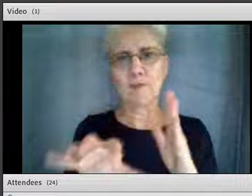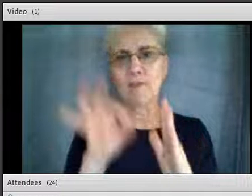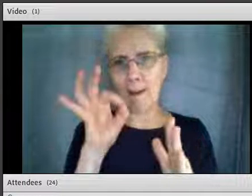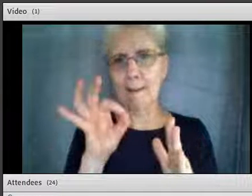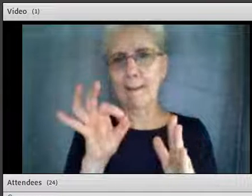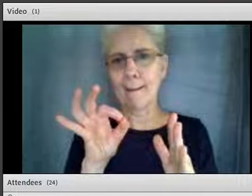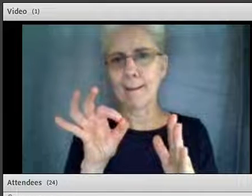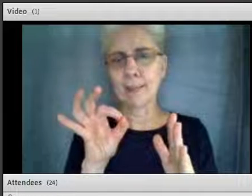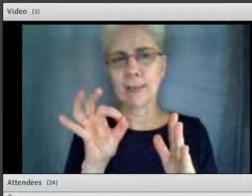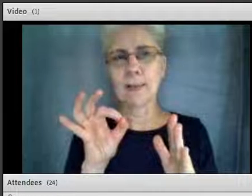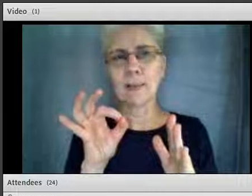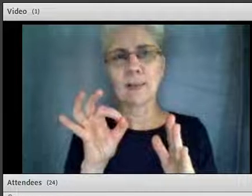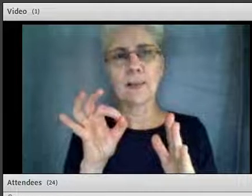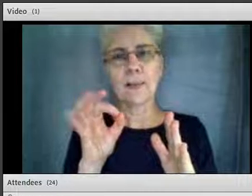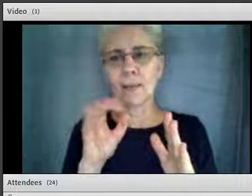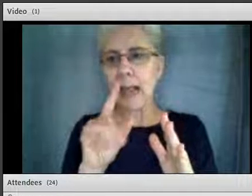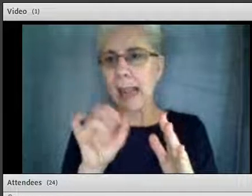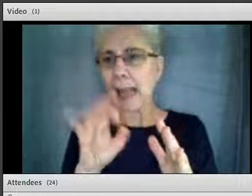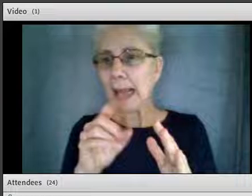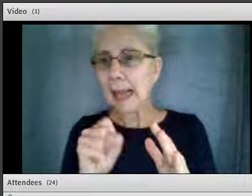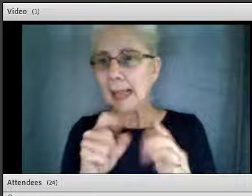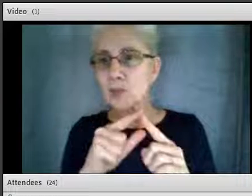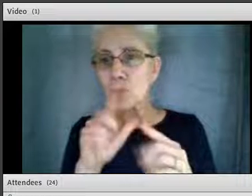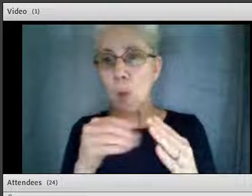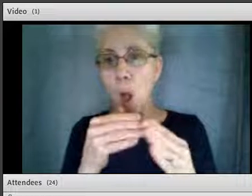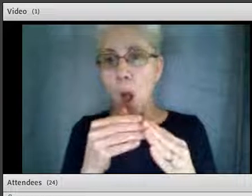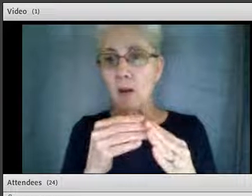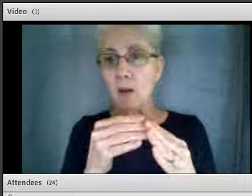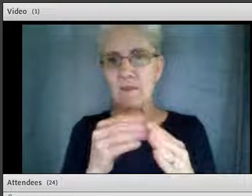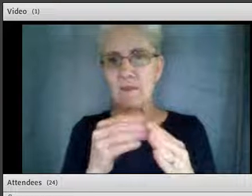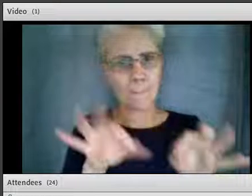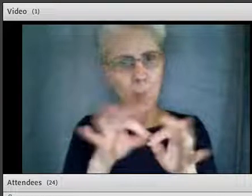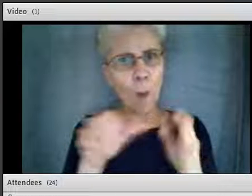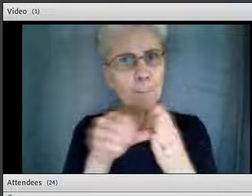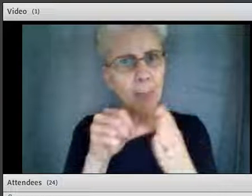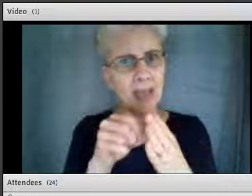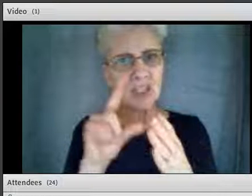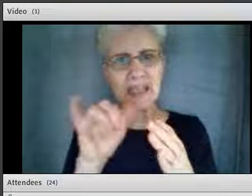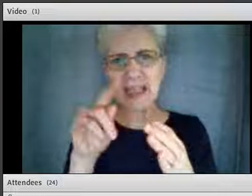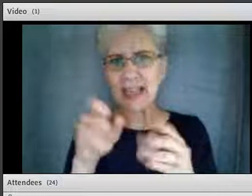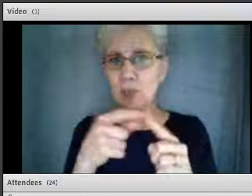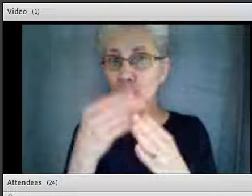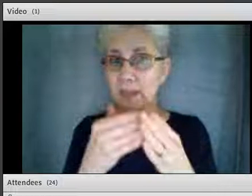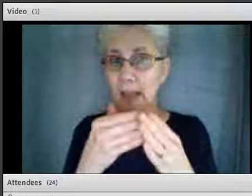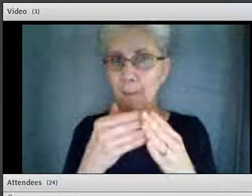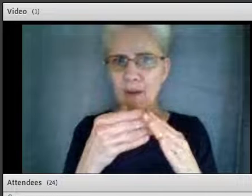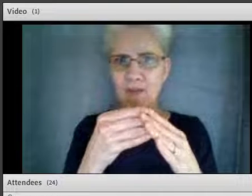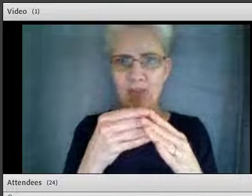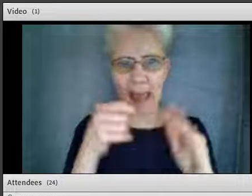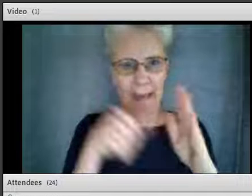links to all of your main pages, links to some of the deeper pages that people might be looking for.